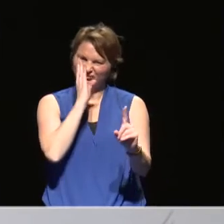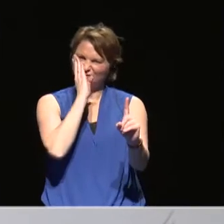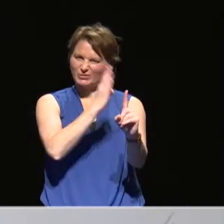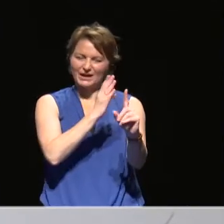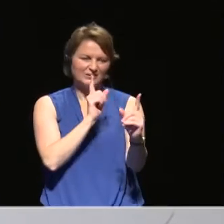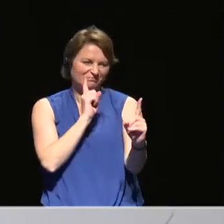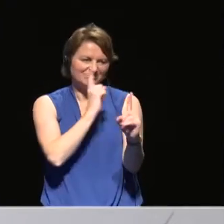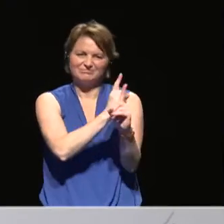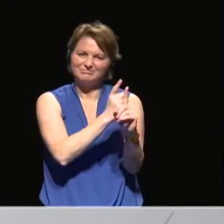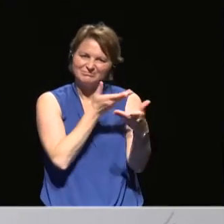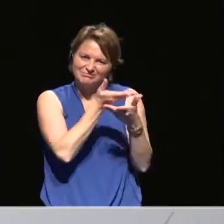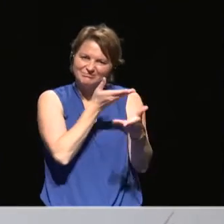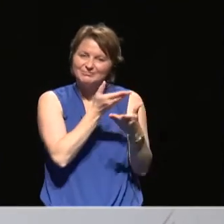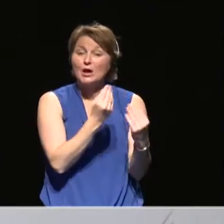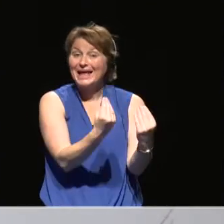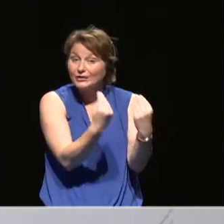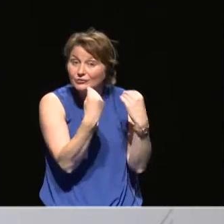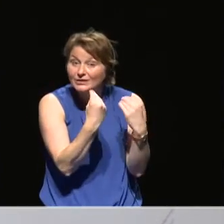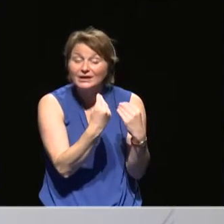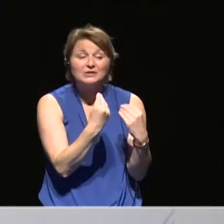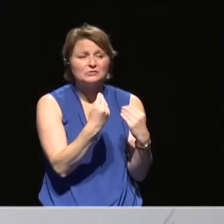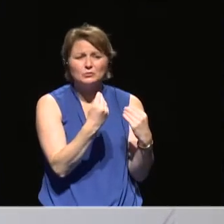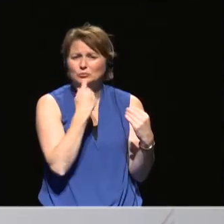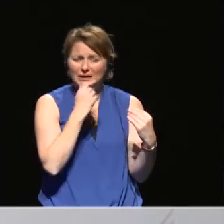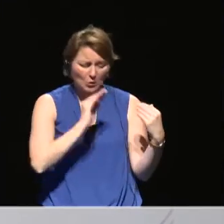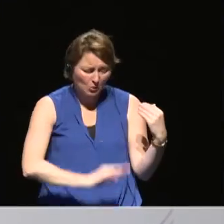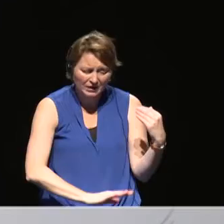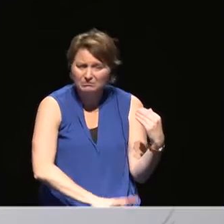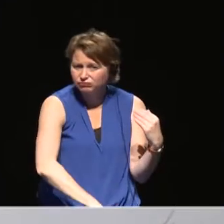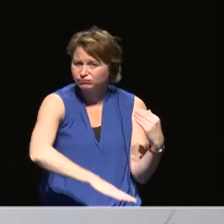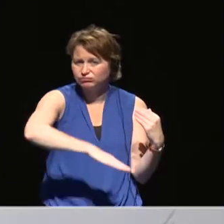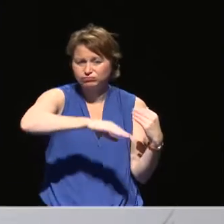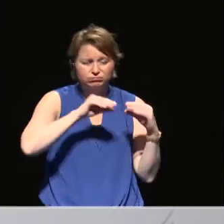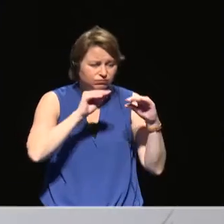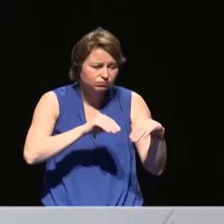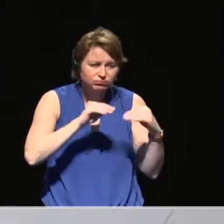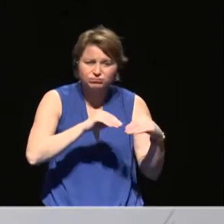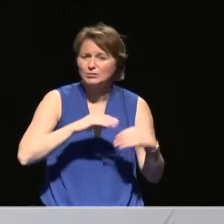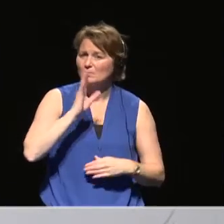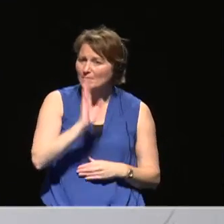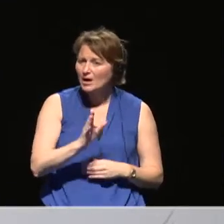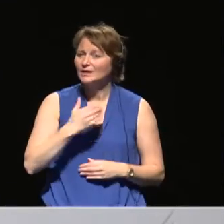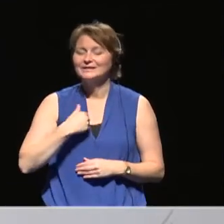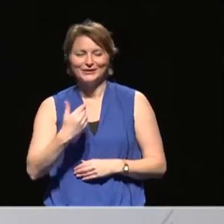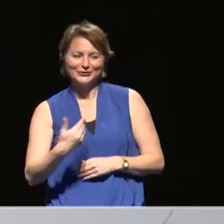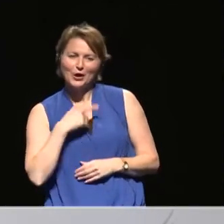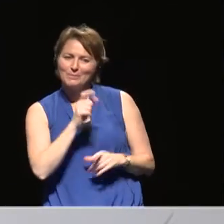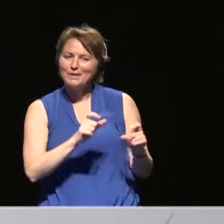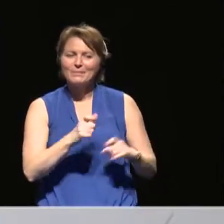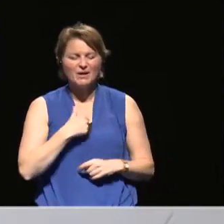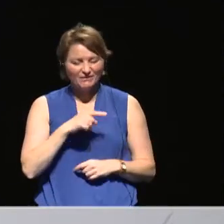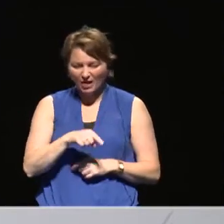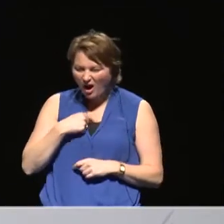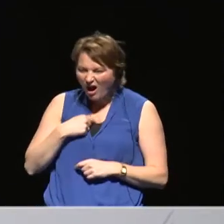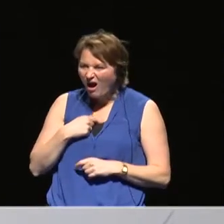through education from very early on. I think young people have to be taught that corruption is not